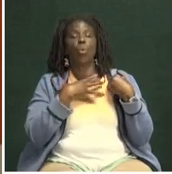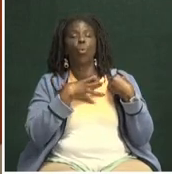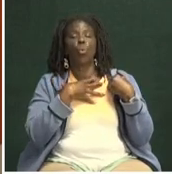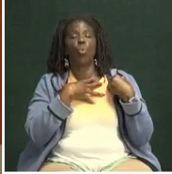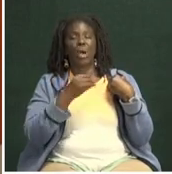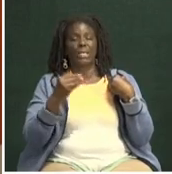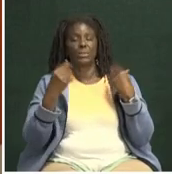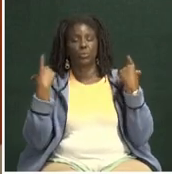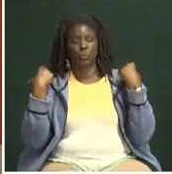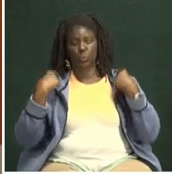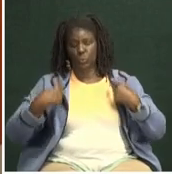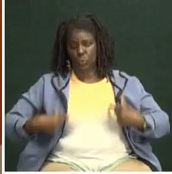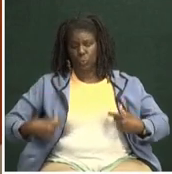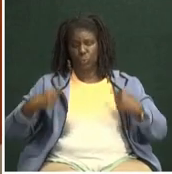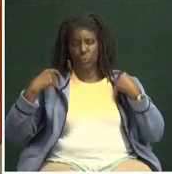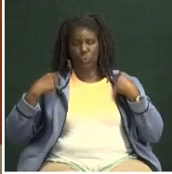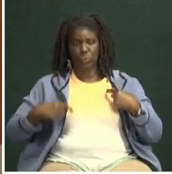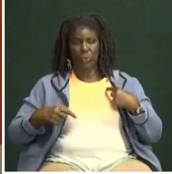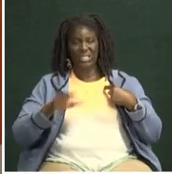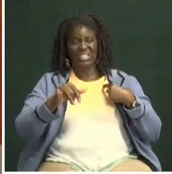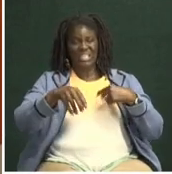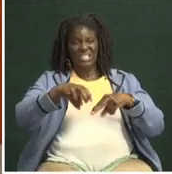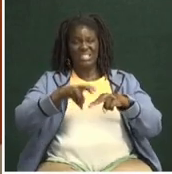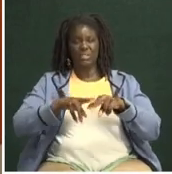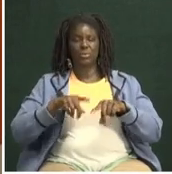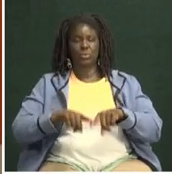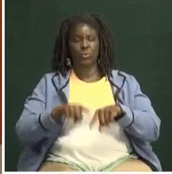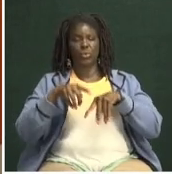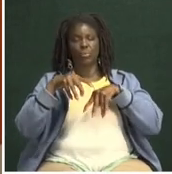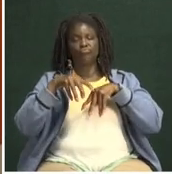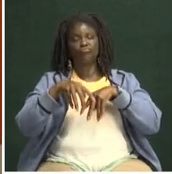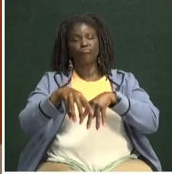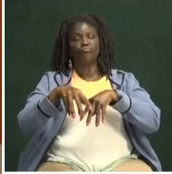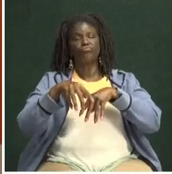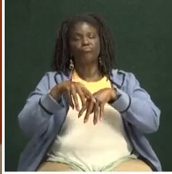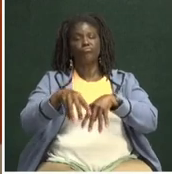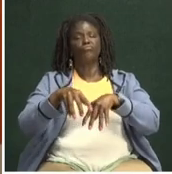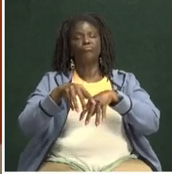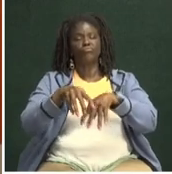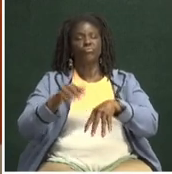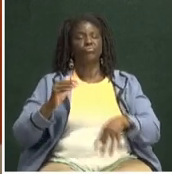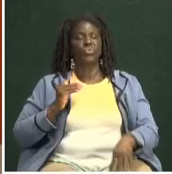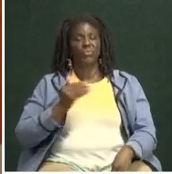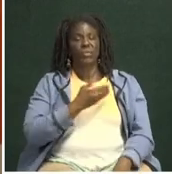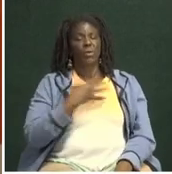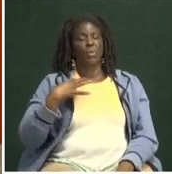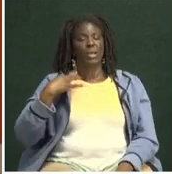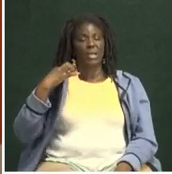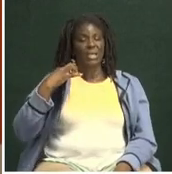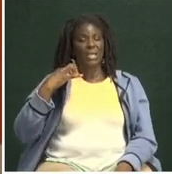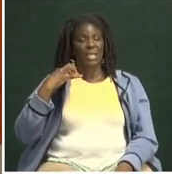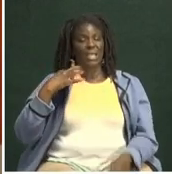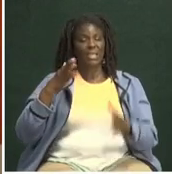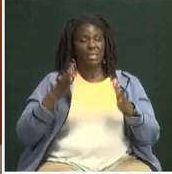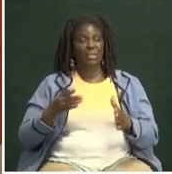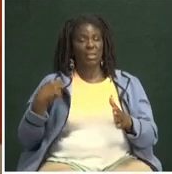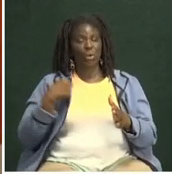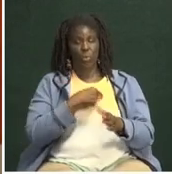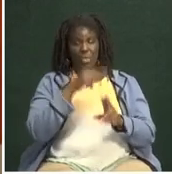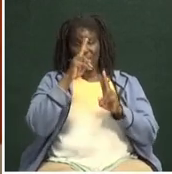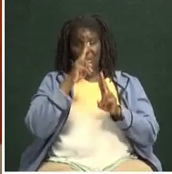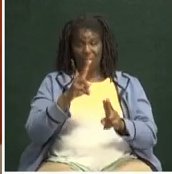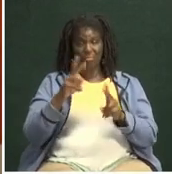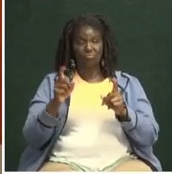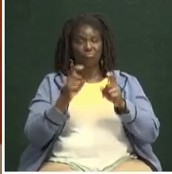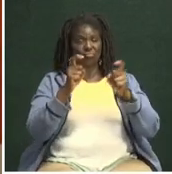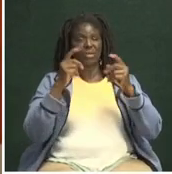hoods. Please remain seated throughout the formal procession of the candidates. We honor and celebrate the